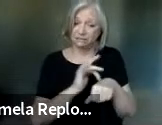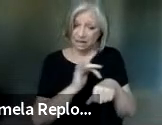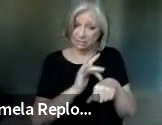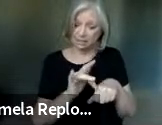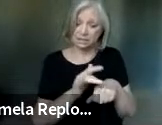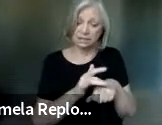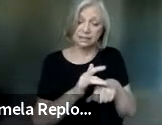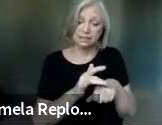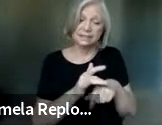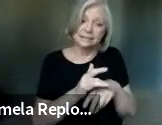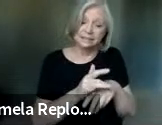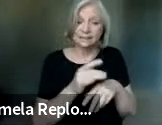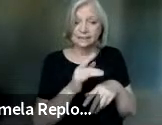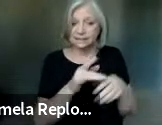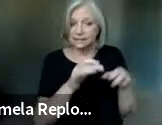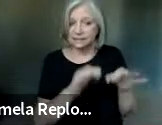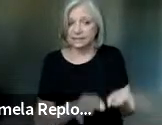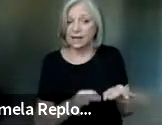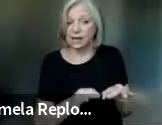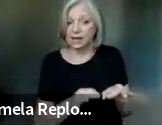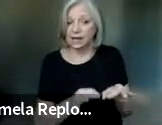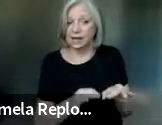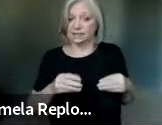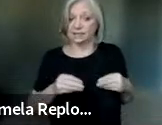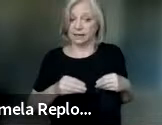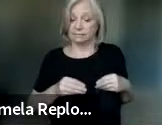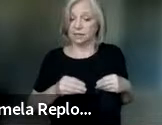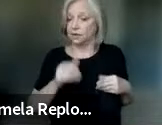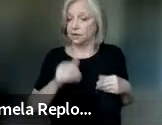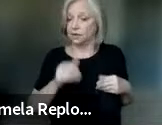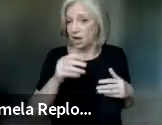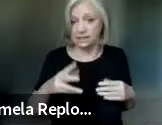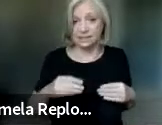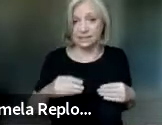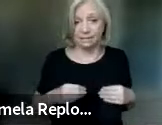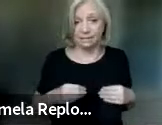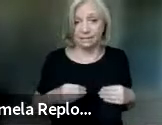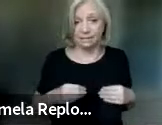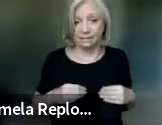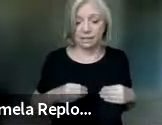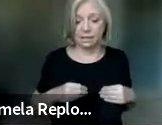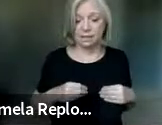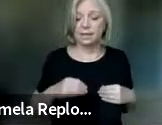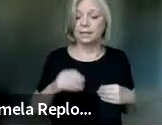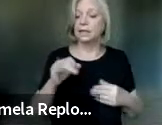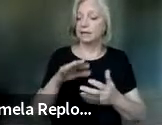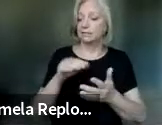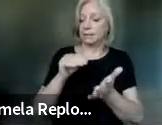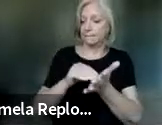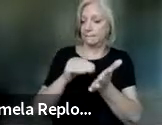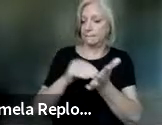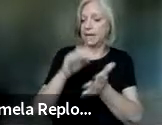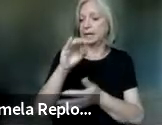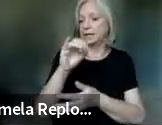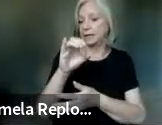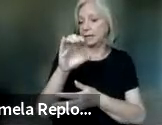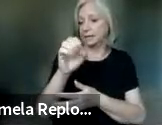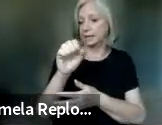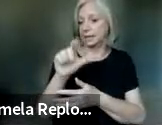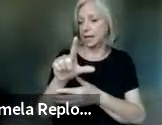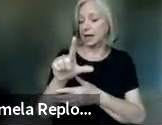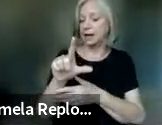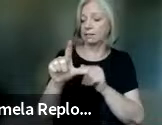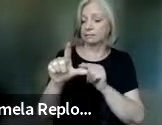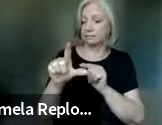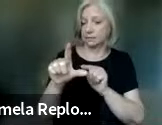determine who they see and who they don't, up to a point. If they're Medi-Cal providers, for example, they're or within a large